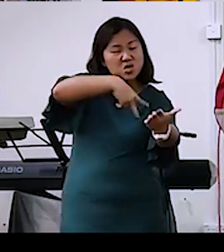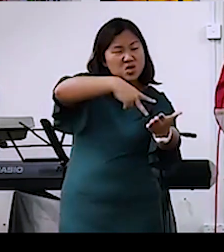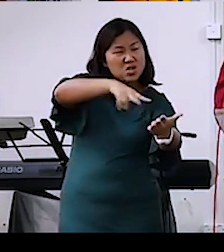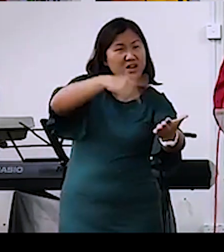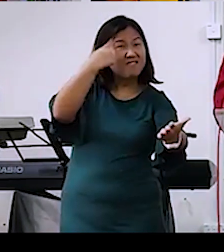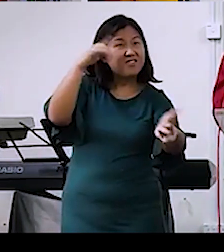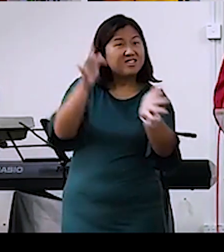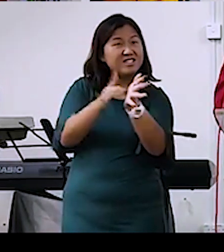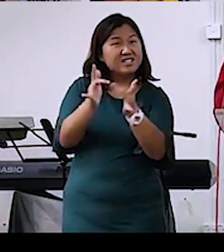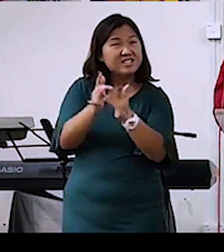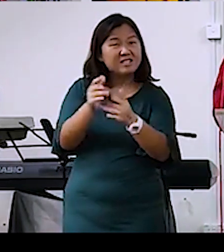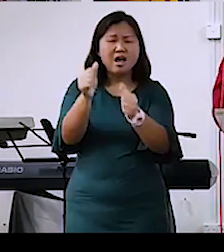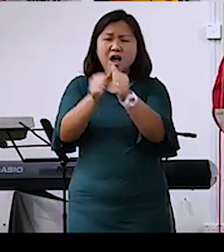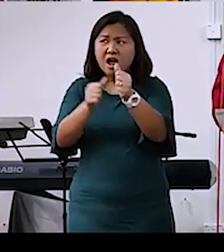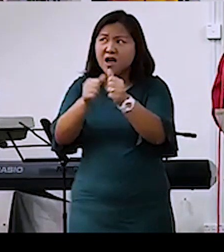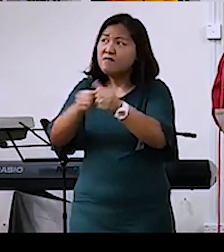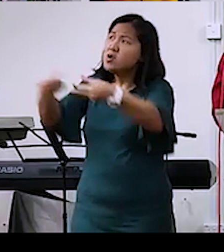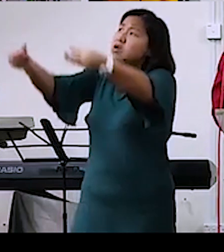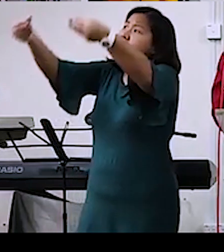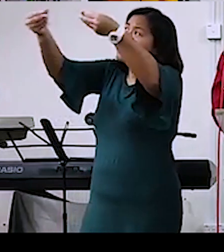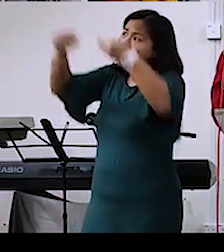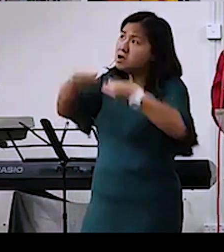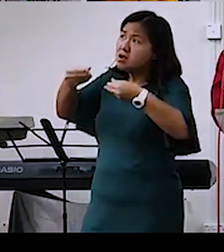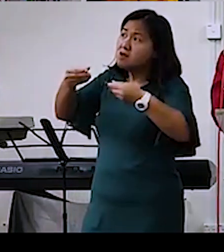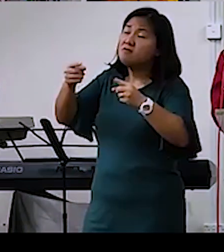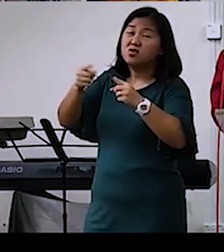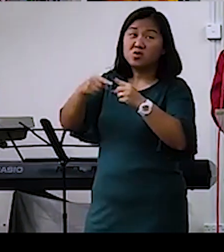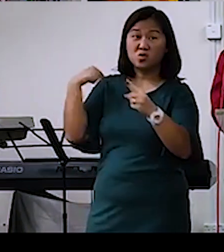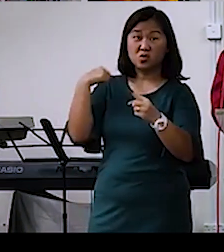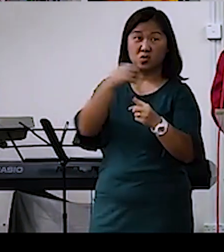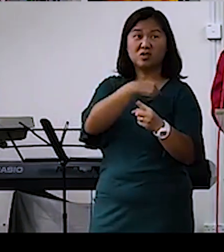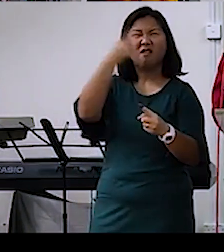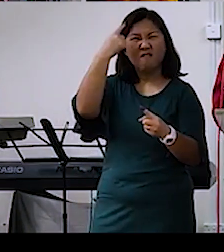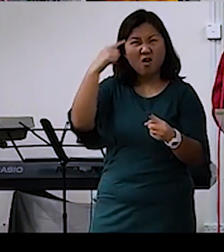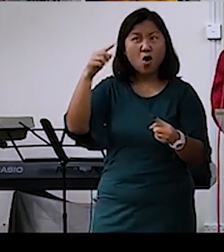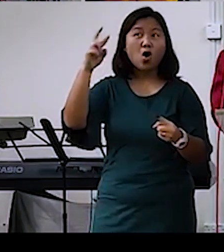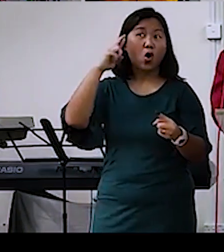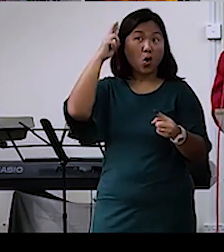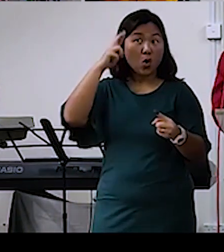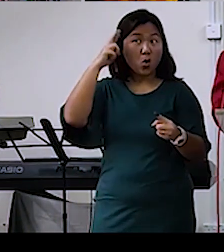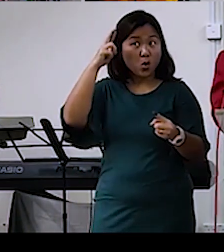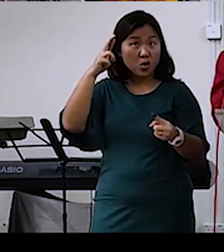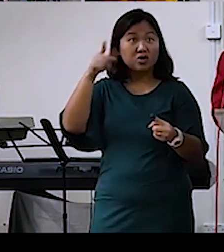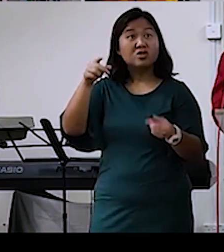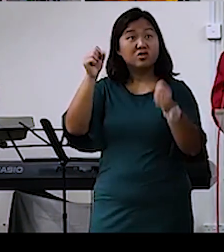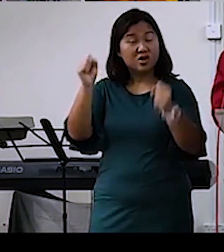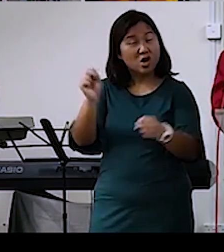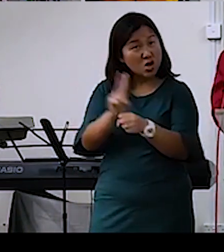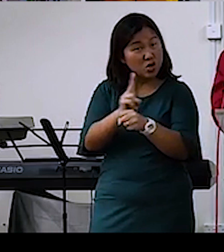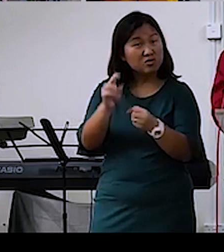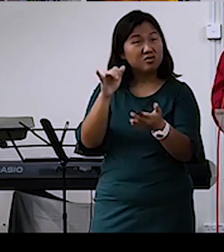reminder. Every gift that we have is given to us by God for a purpose. Yes, you can use those gifts to make some money, blah, blah,